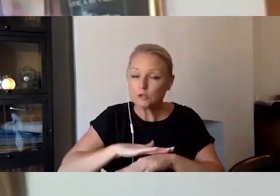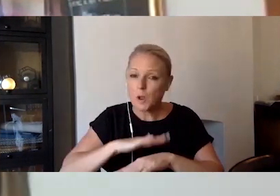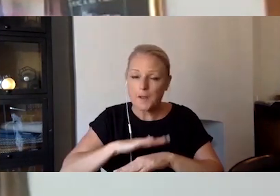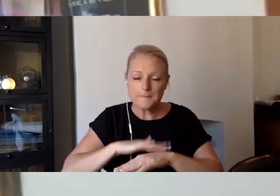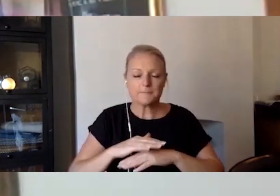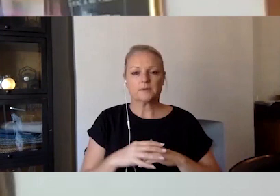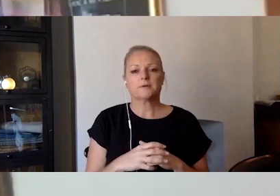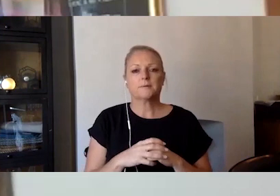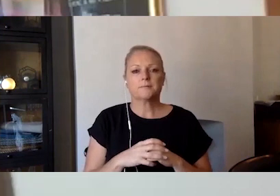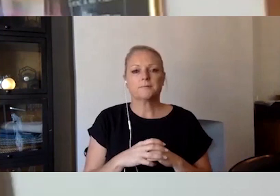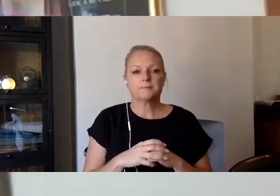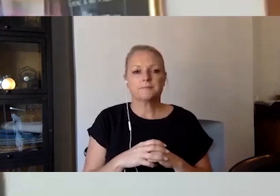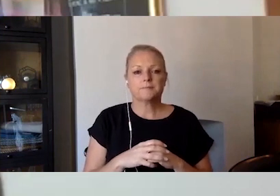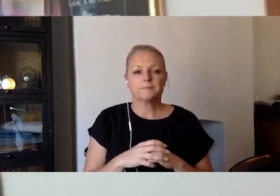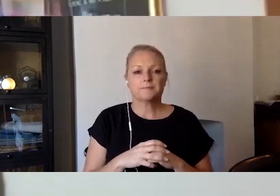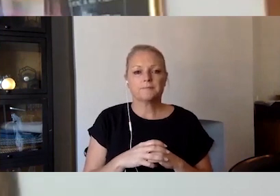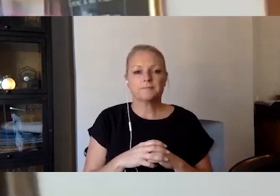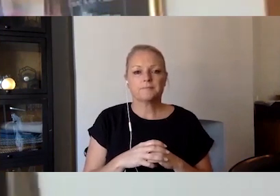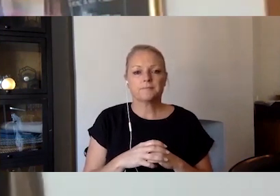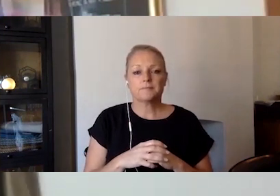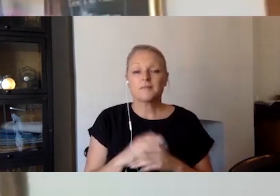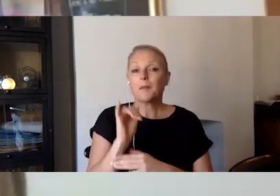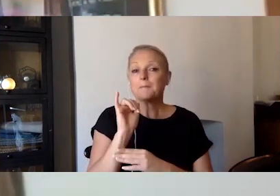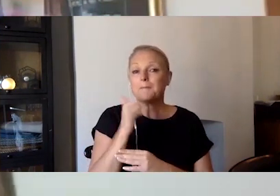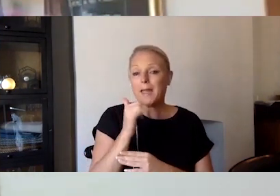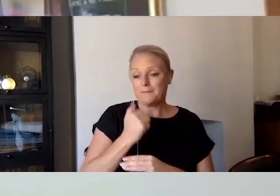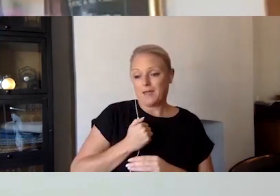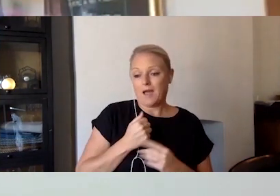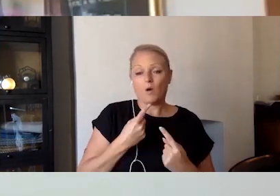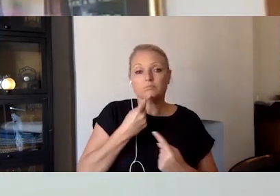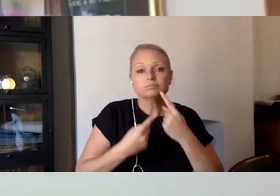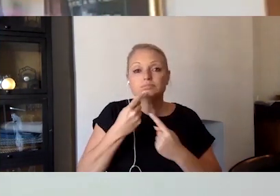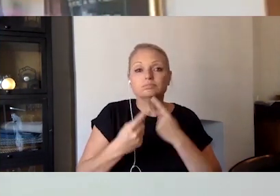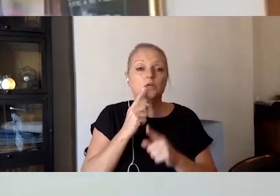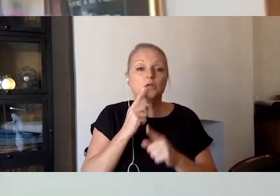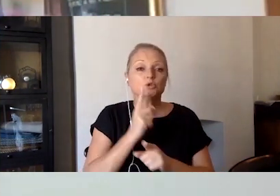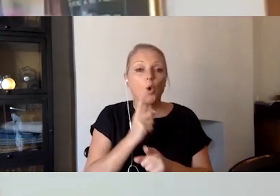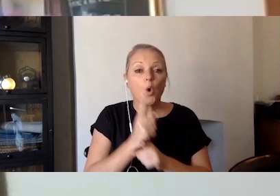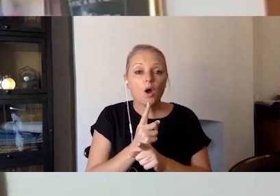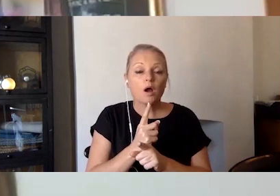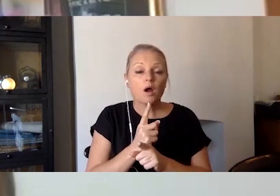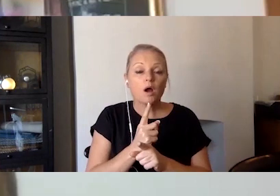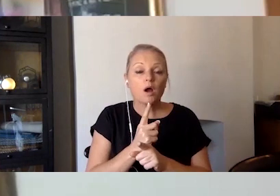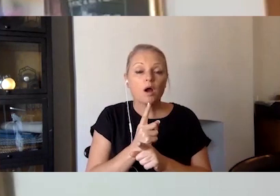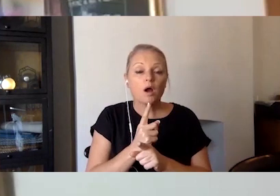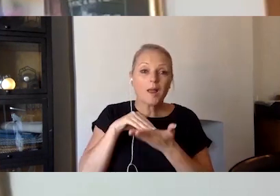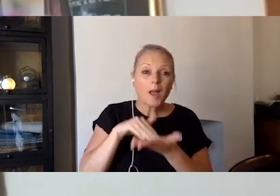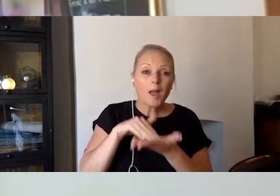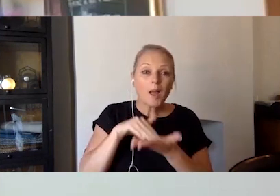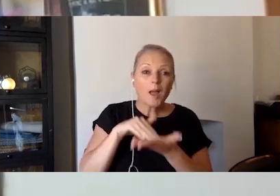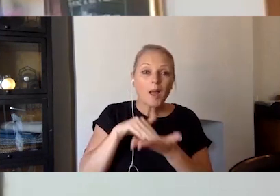today might simply validate what you've been doing already and work as a bit of a reminder to do more of the good